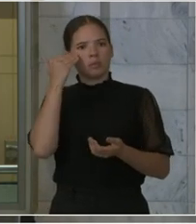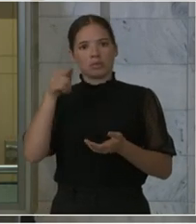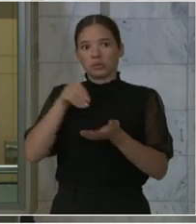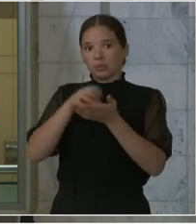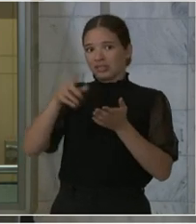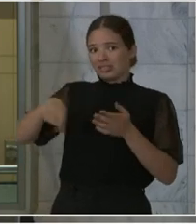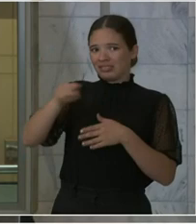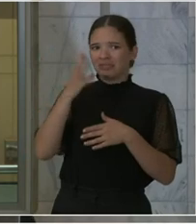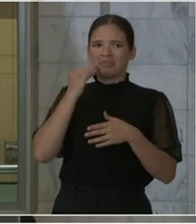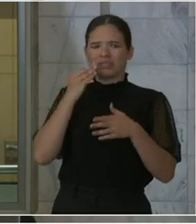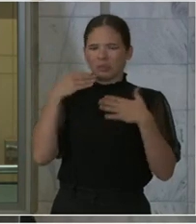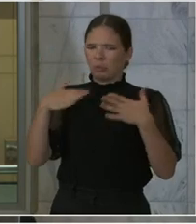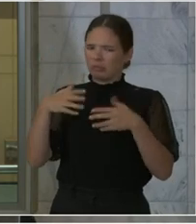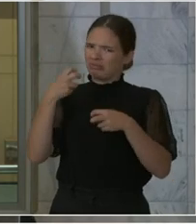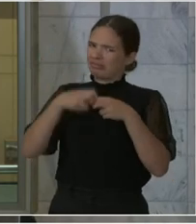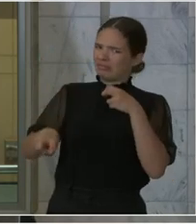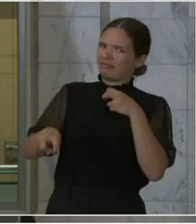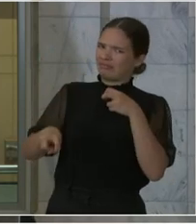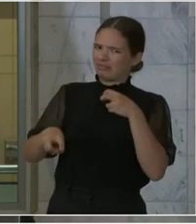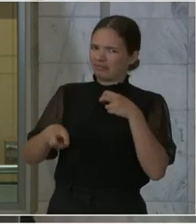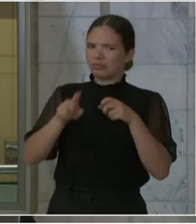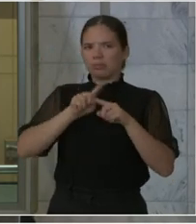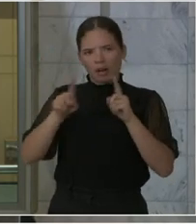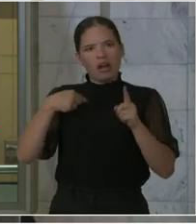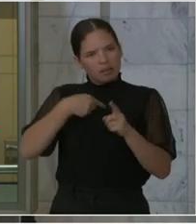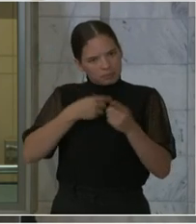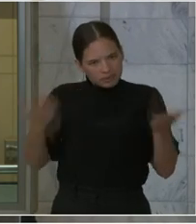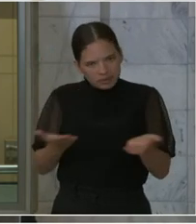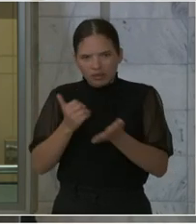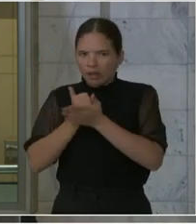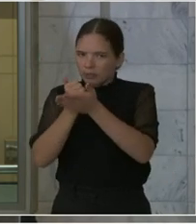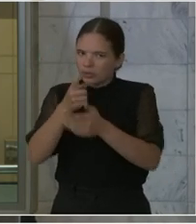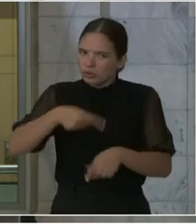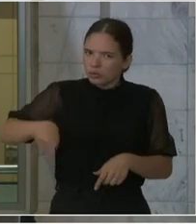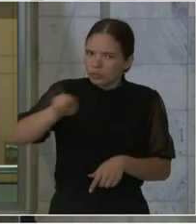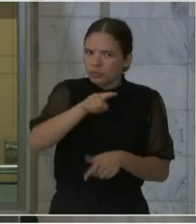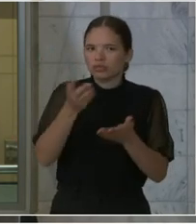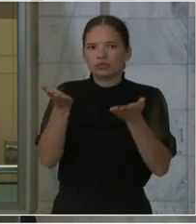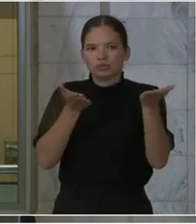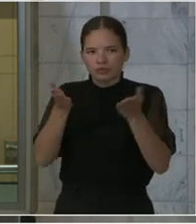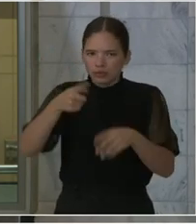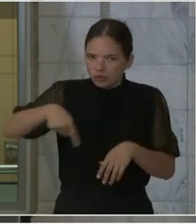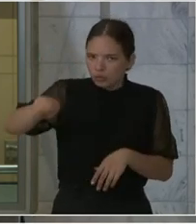to serve them. And we recognize